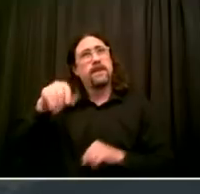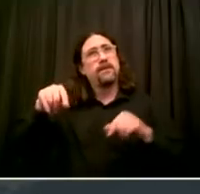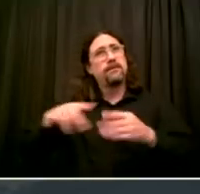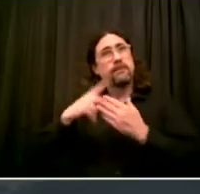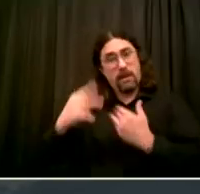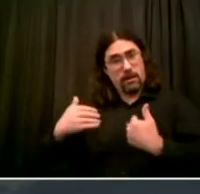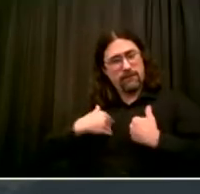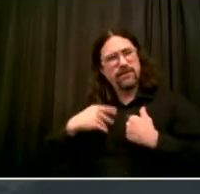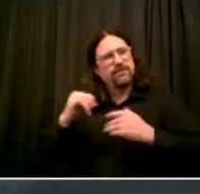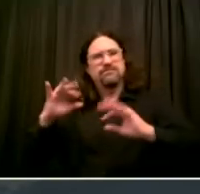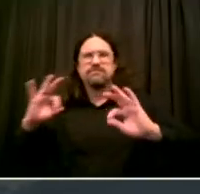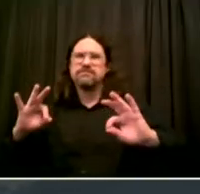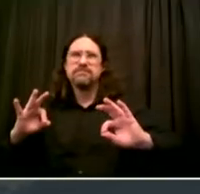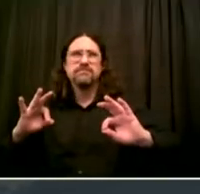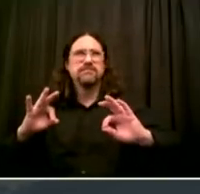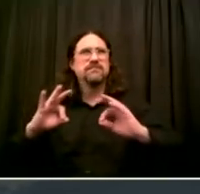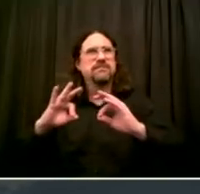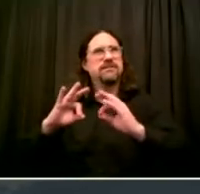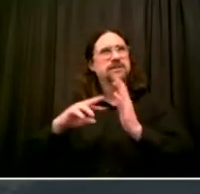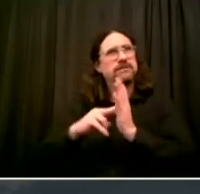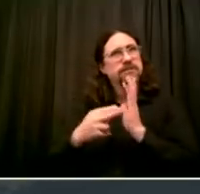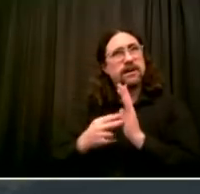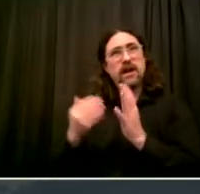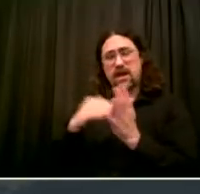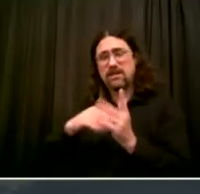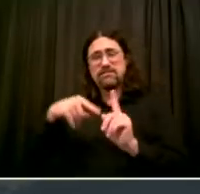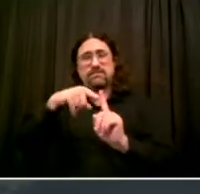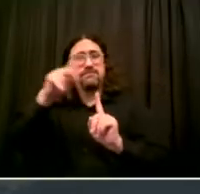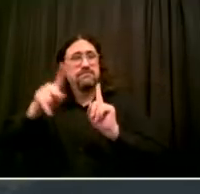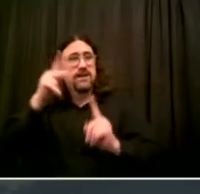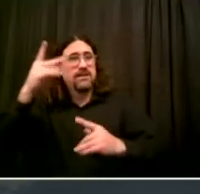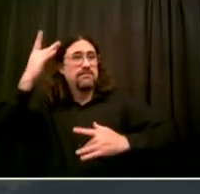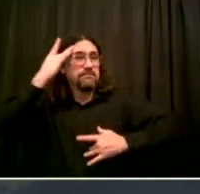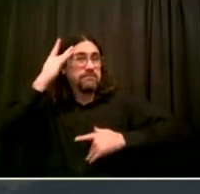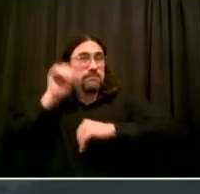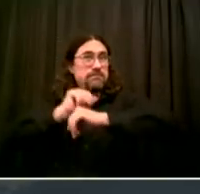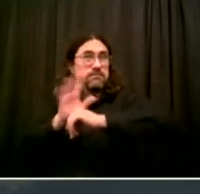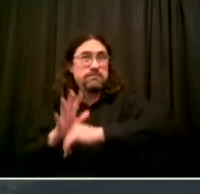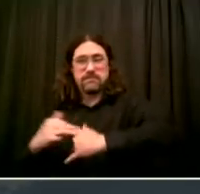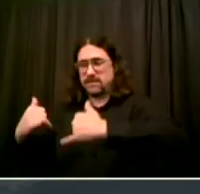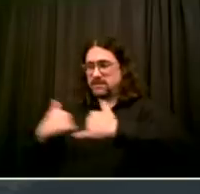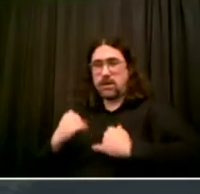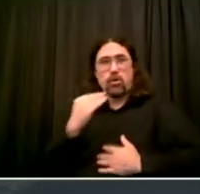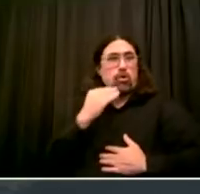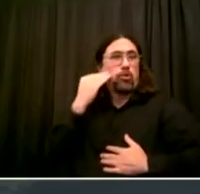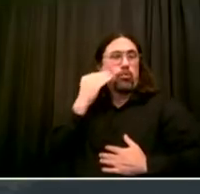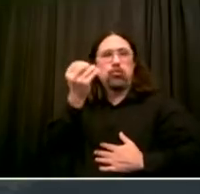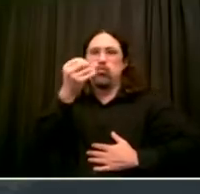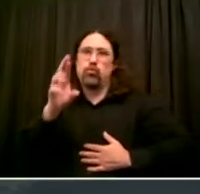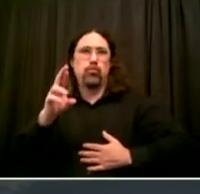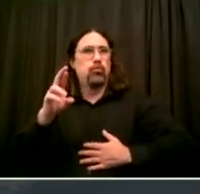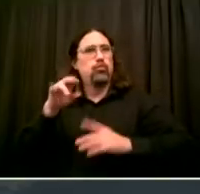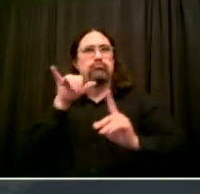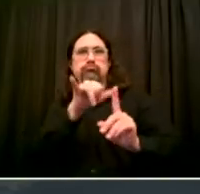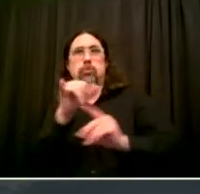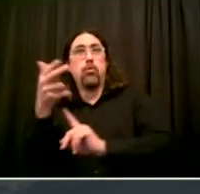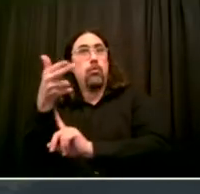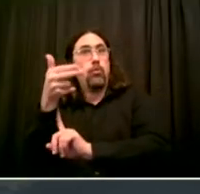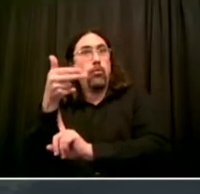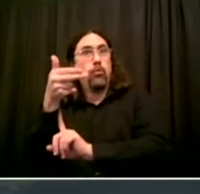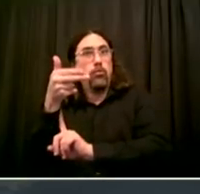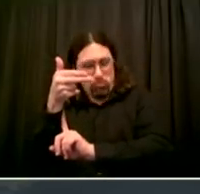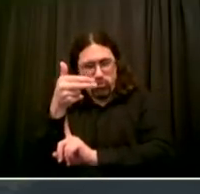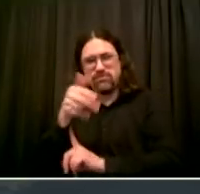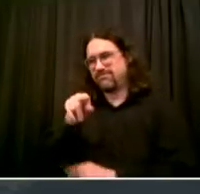not alone, you're getting a lot of support, everything you need, there's someone there to address, people checking in with you regularly, making sure you're okay. But that